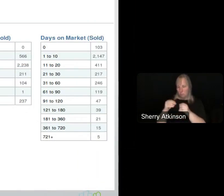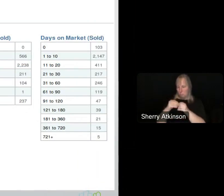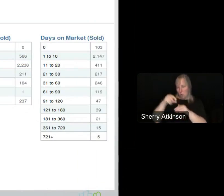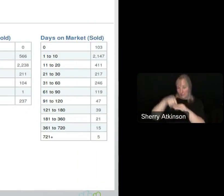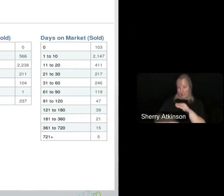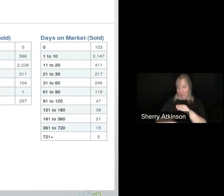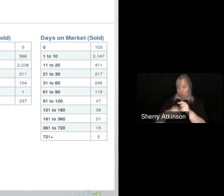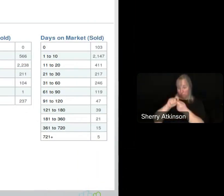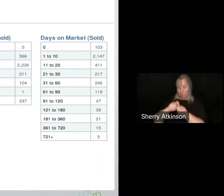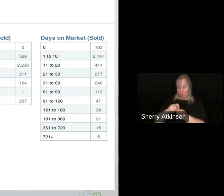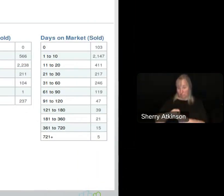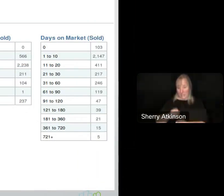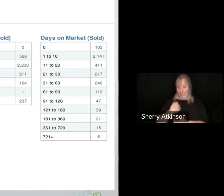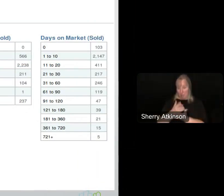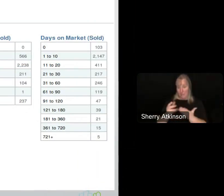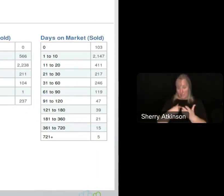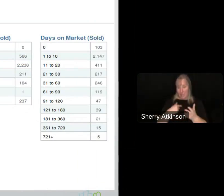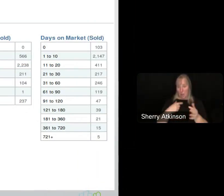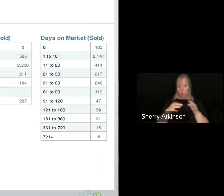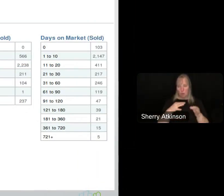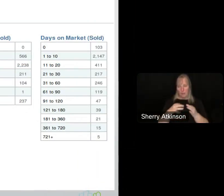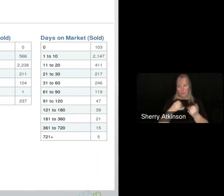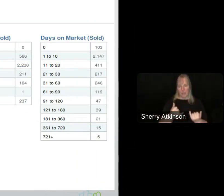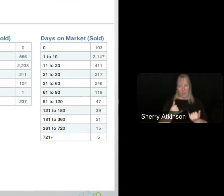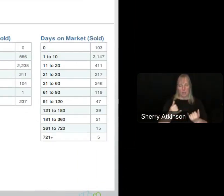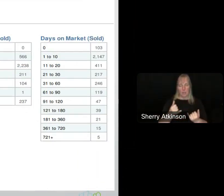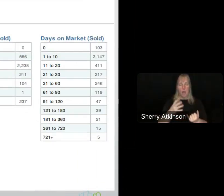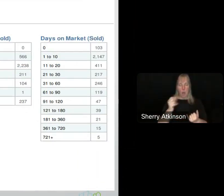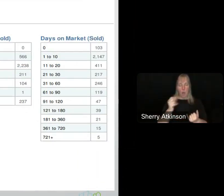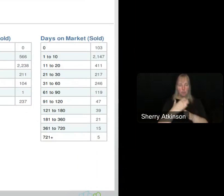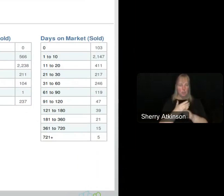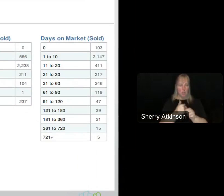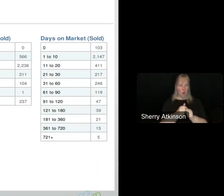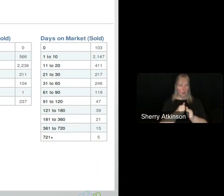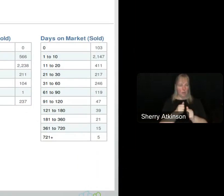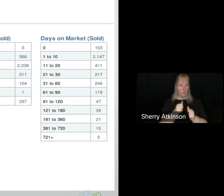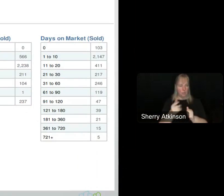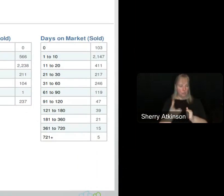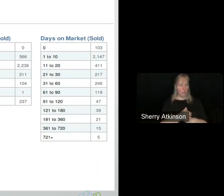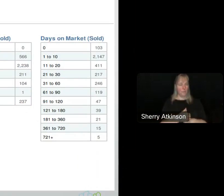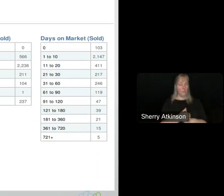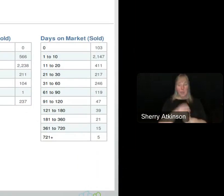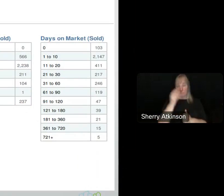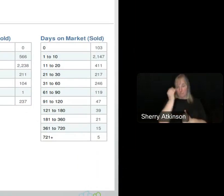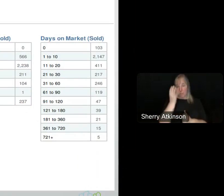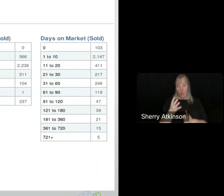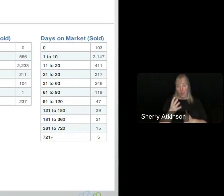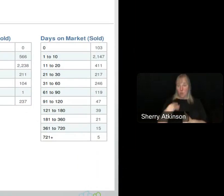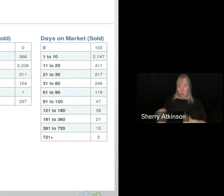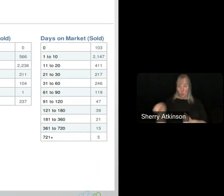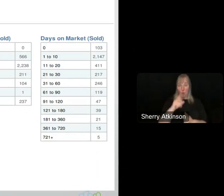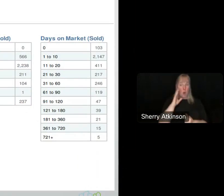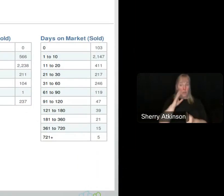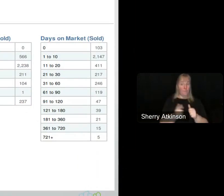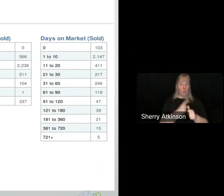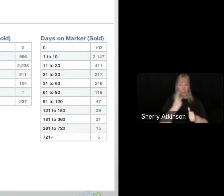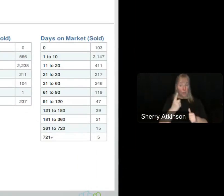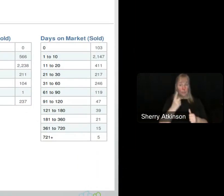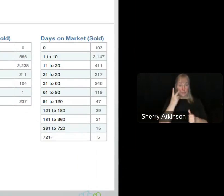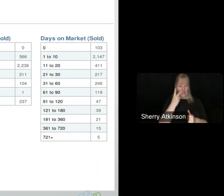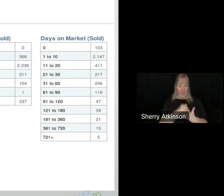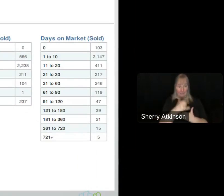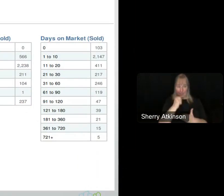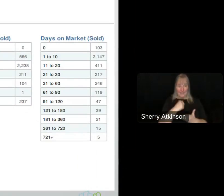some of the things I'm going to be talking about today. I just want to kind of share this with you. By the way, you guys are going to be the first to see this because this is hot off the press